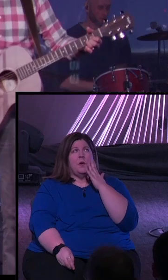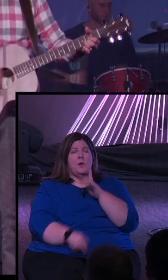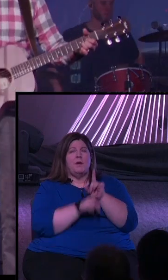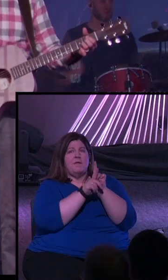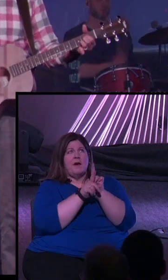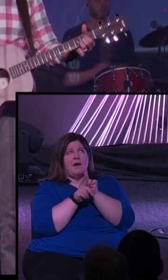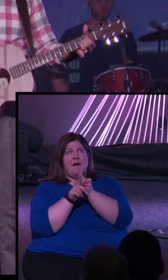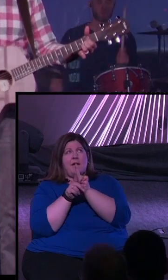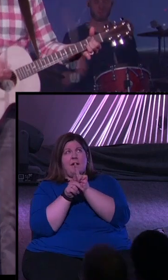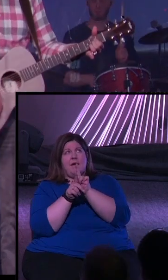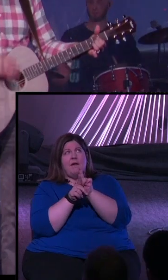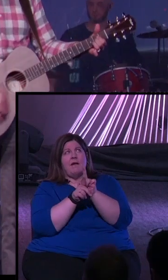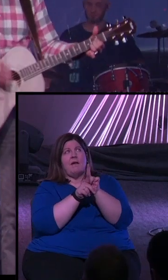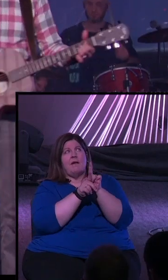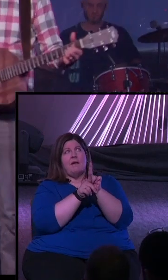will